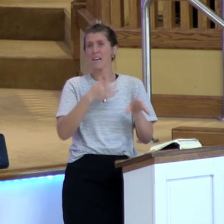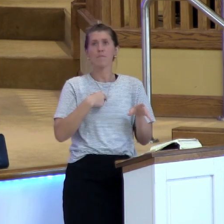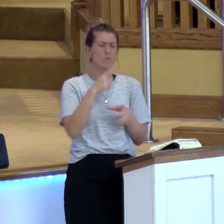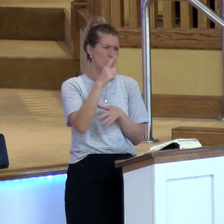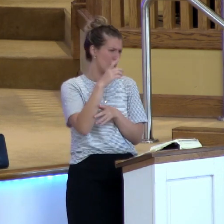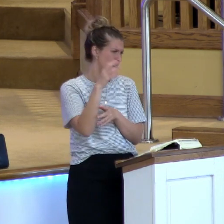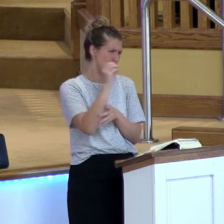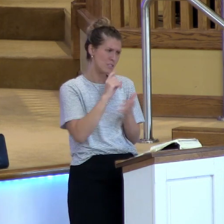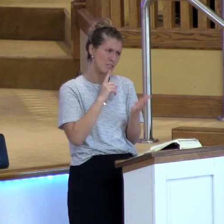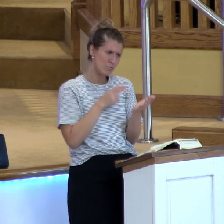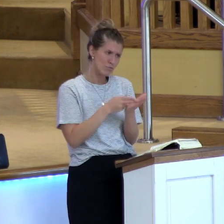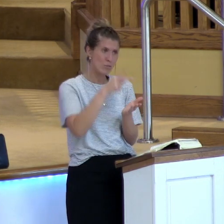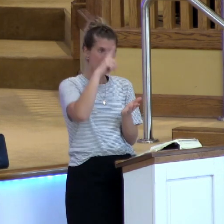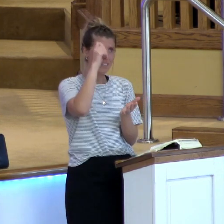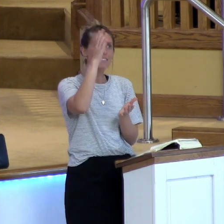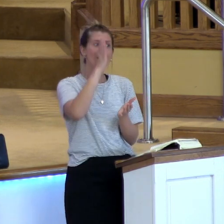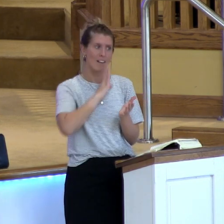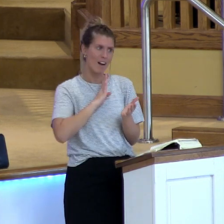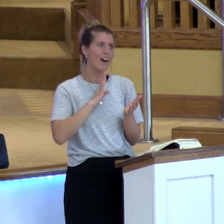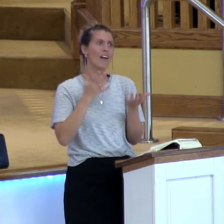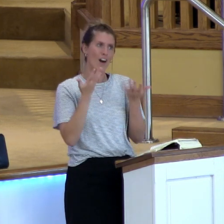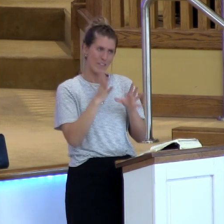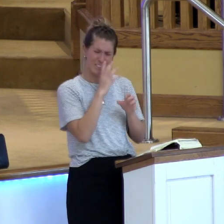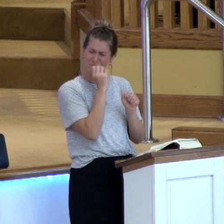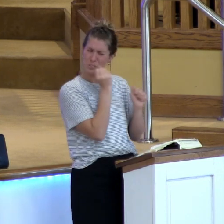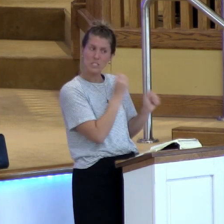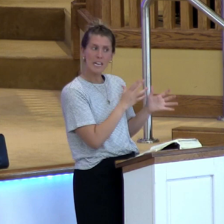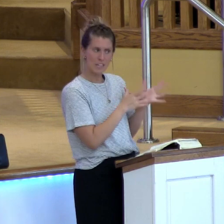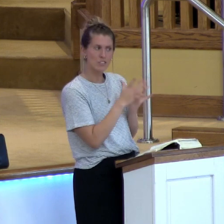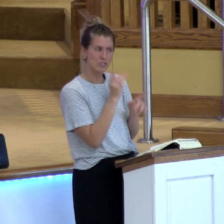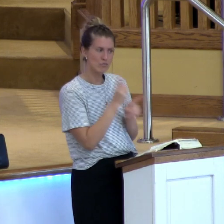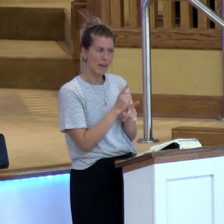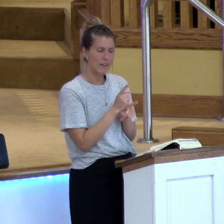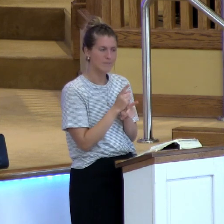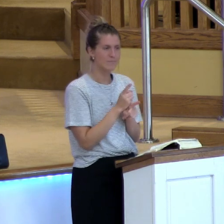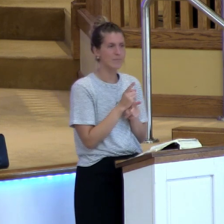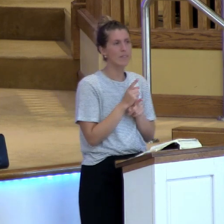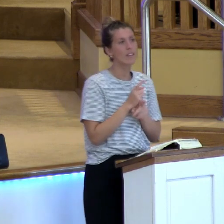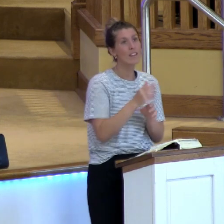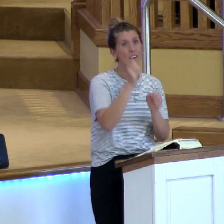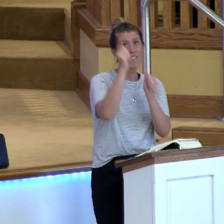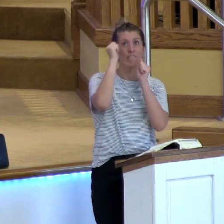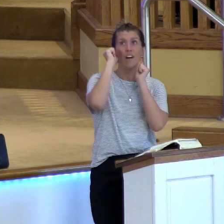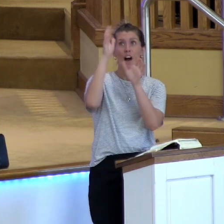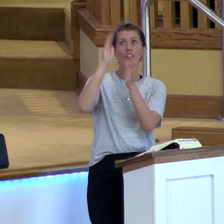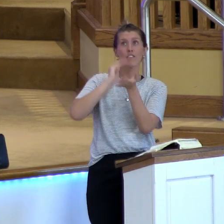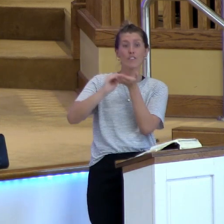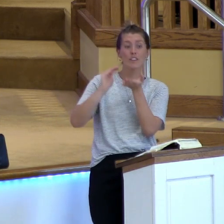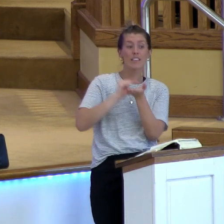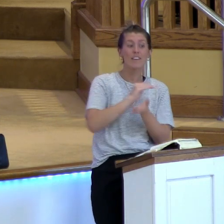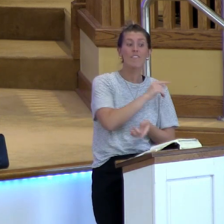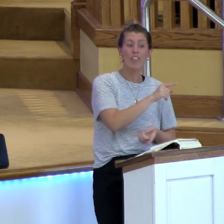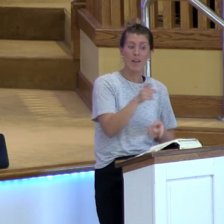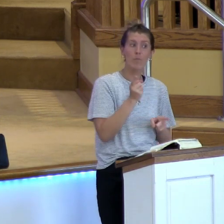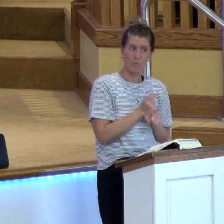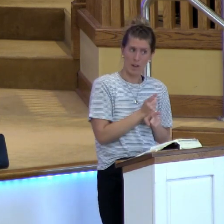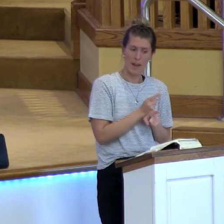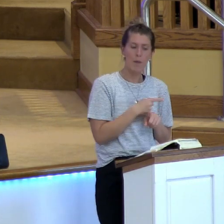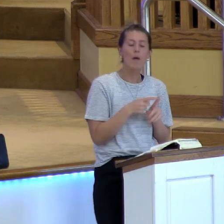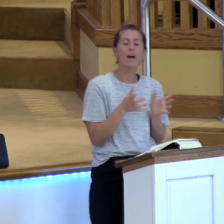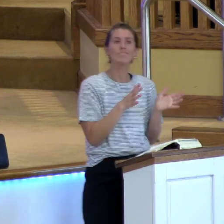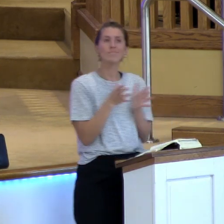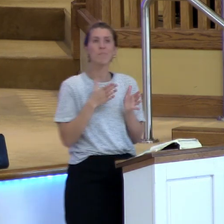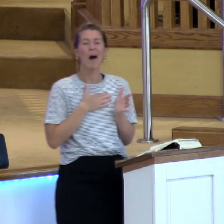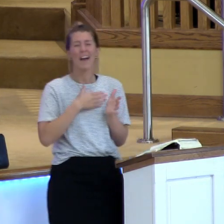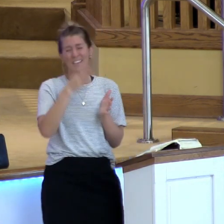100% truth at that moment because God had forsaken him. He doesn't call him. Notice this. Father, forgive them, for they know not what they do.